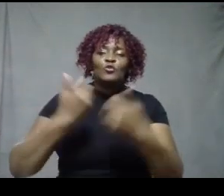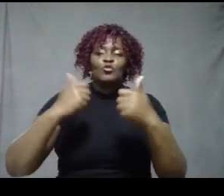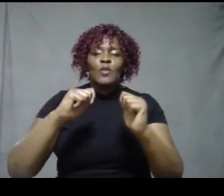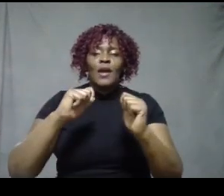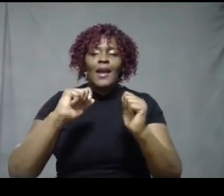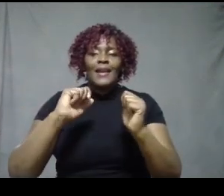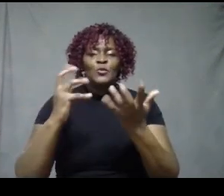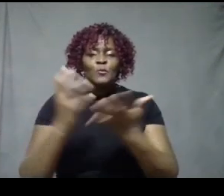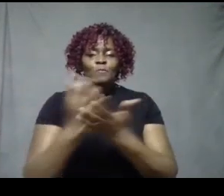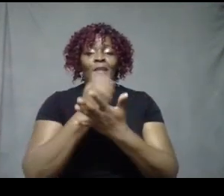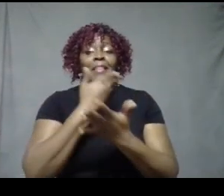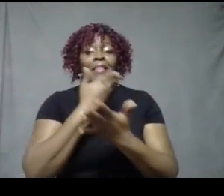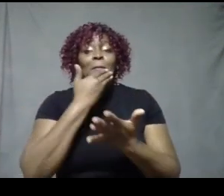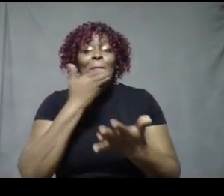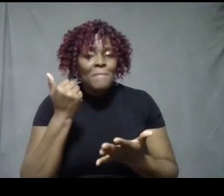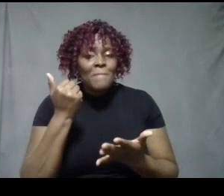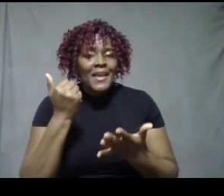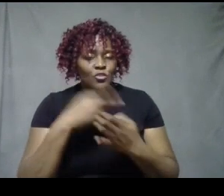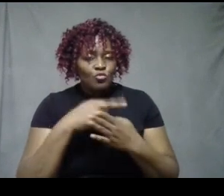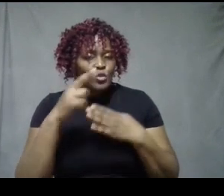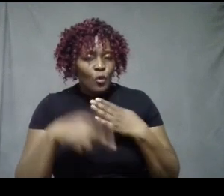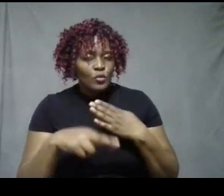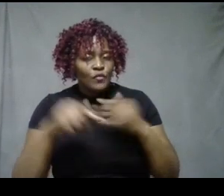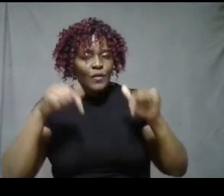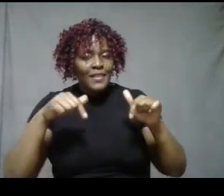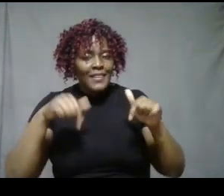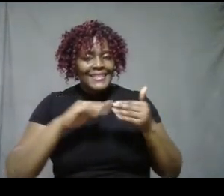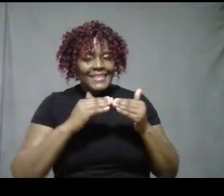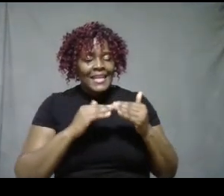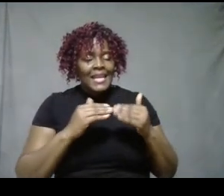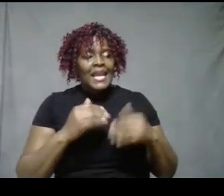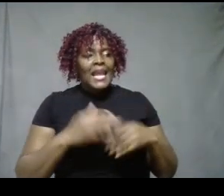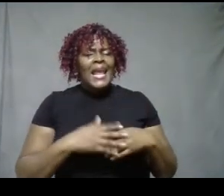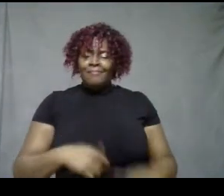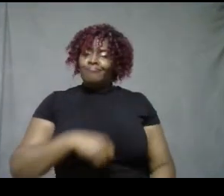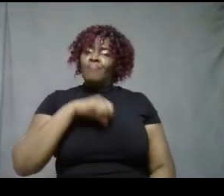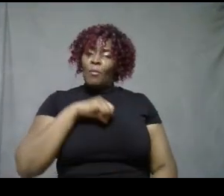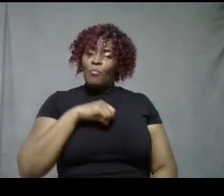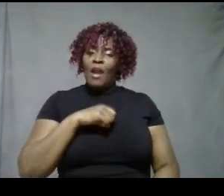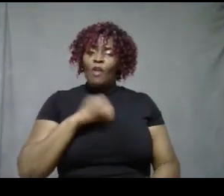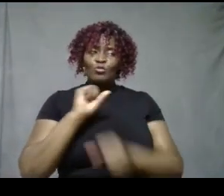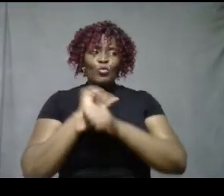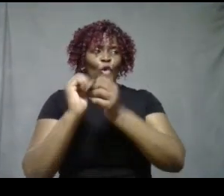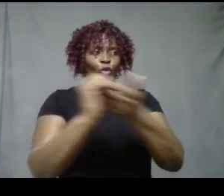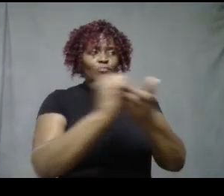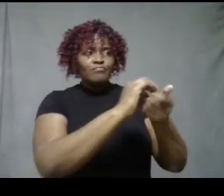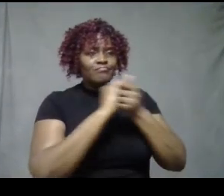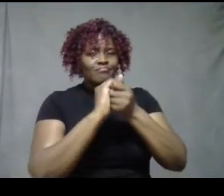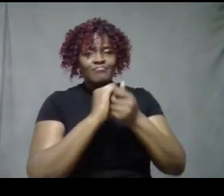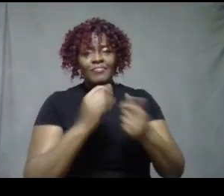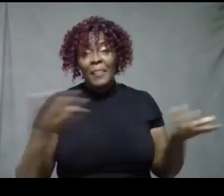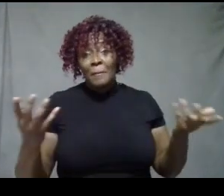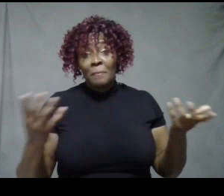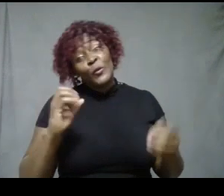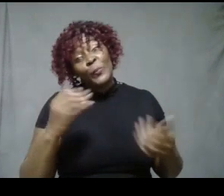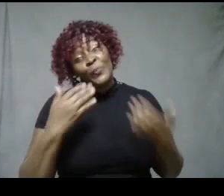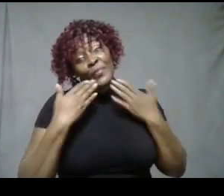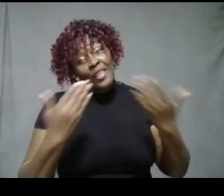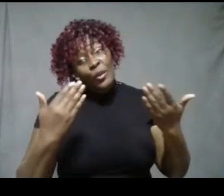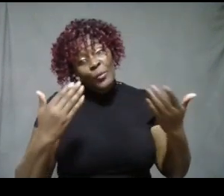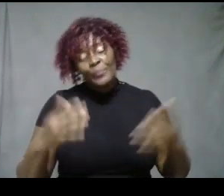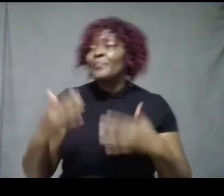that we could for the city. And I am proud to work with them. So thank you.